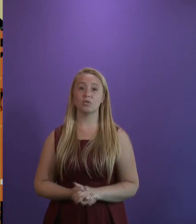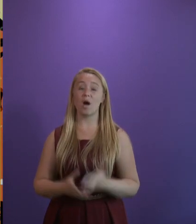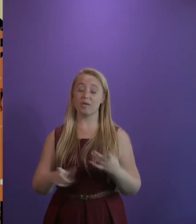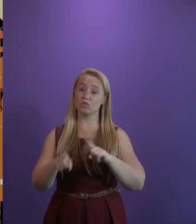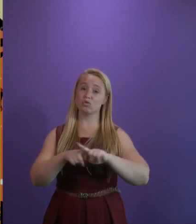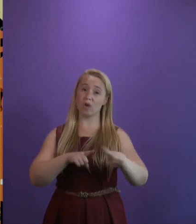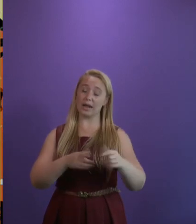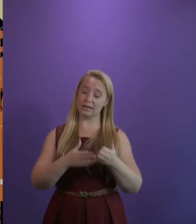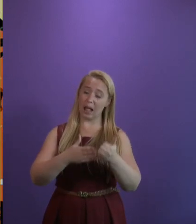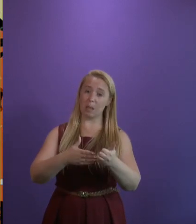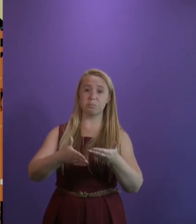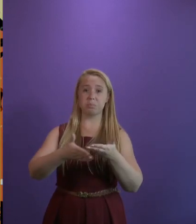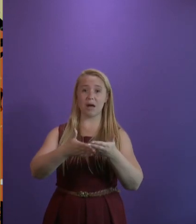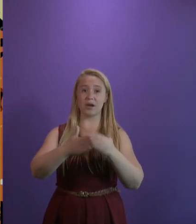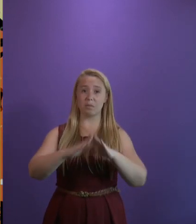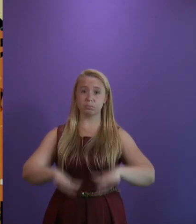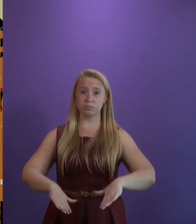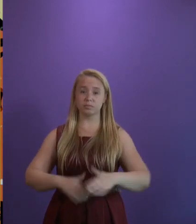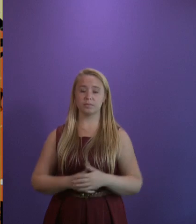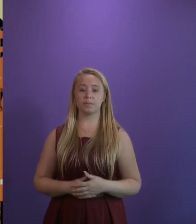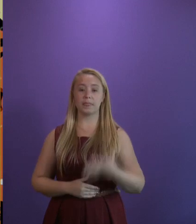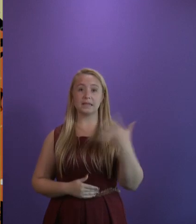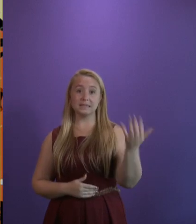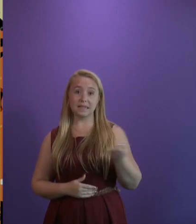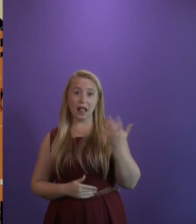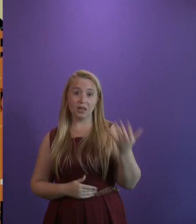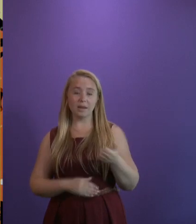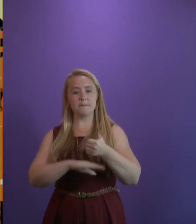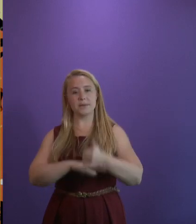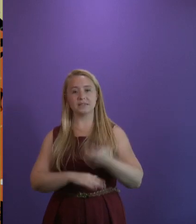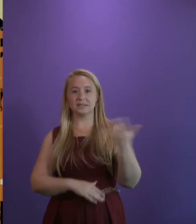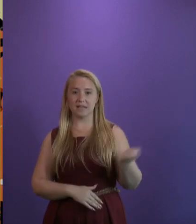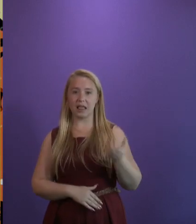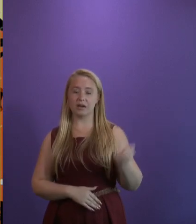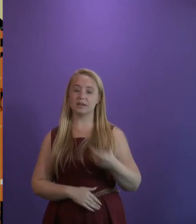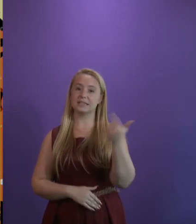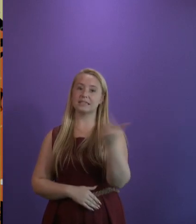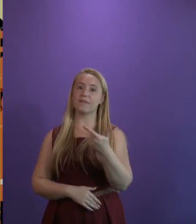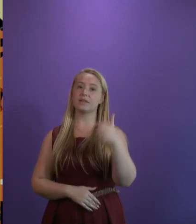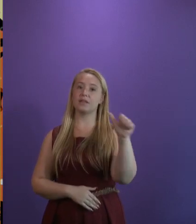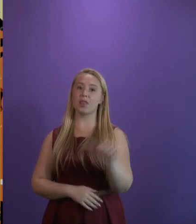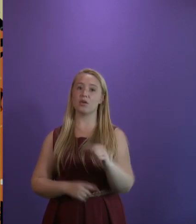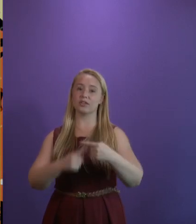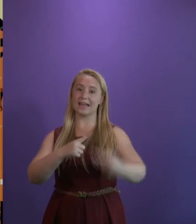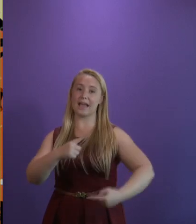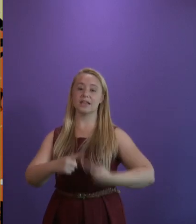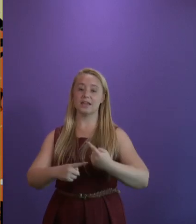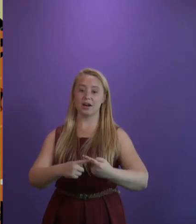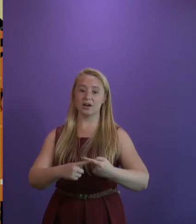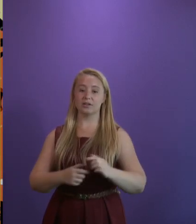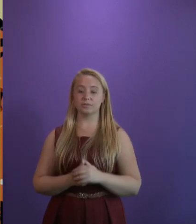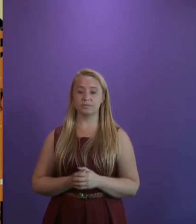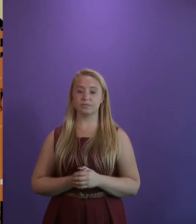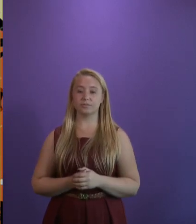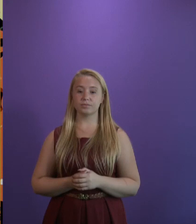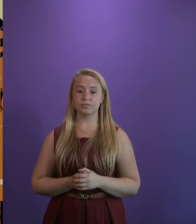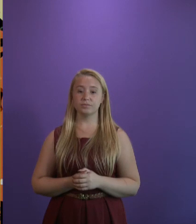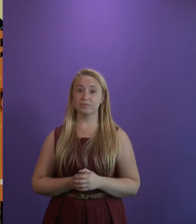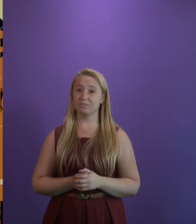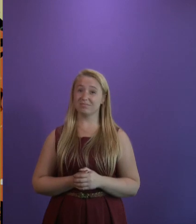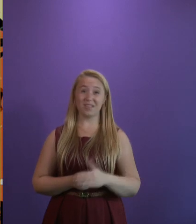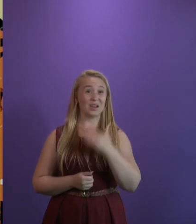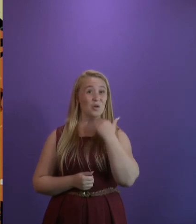that. Now, a councillor's salary, basic salary, £17,000 a year. Not many people can live